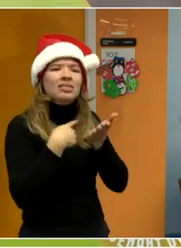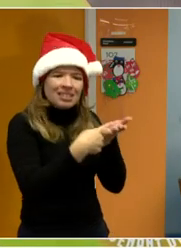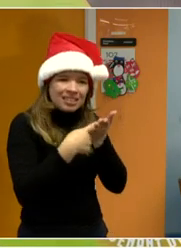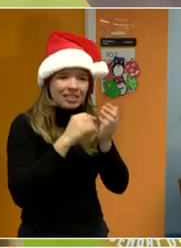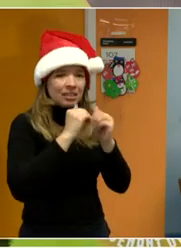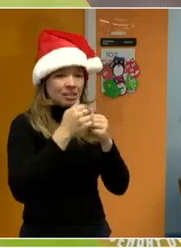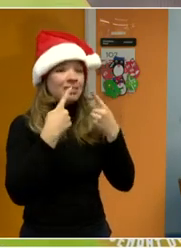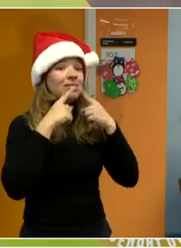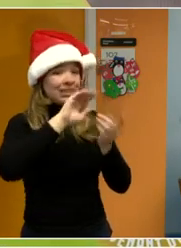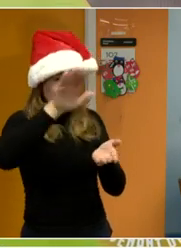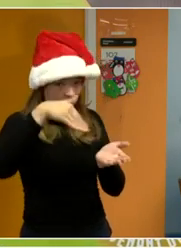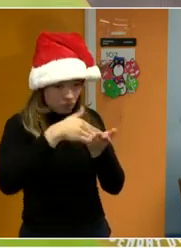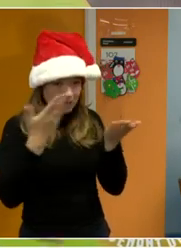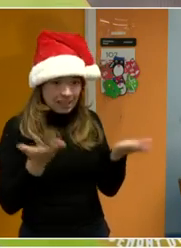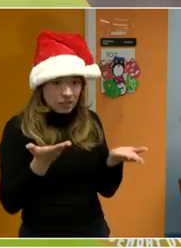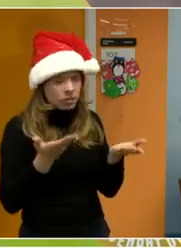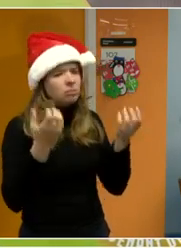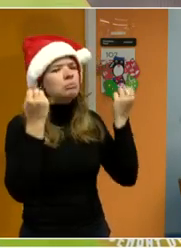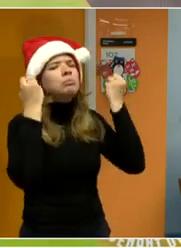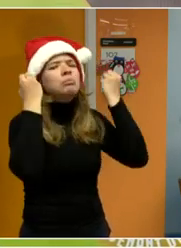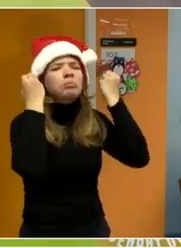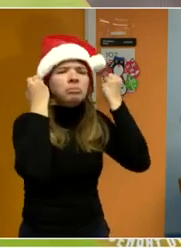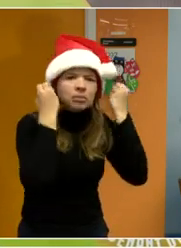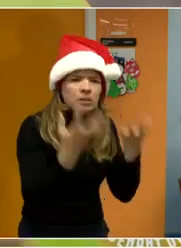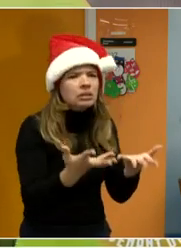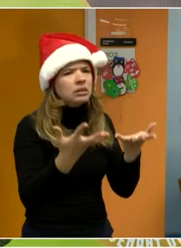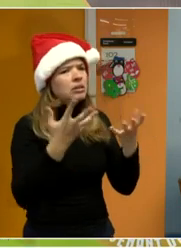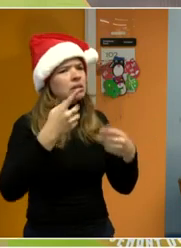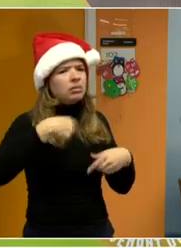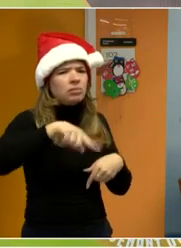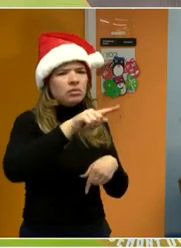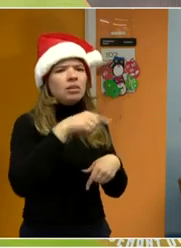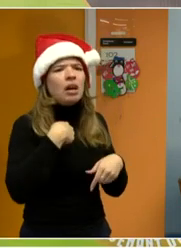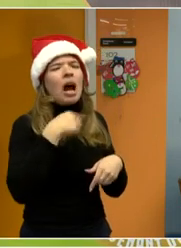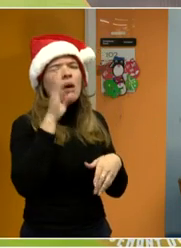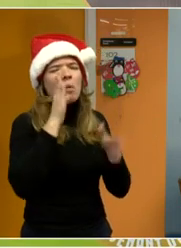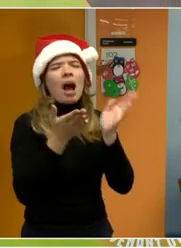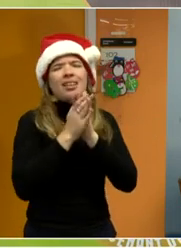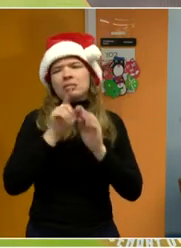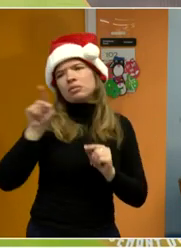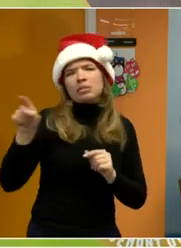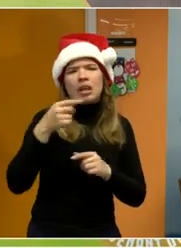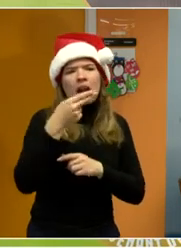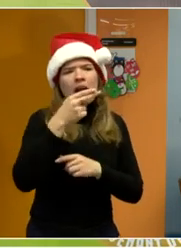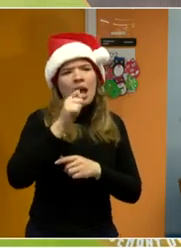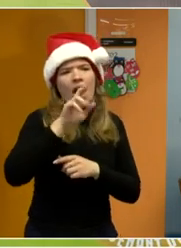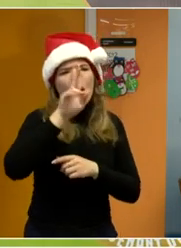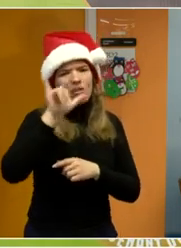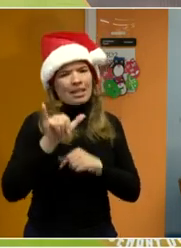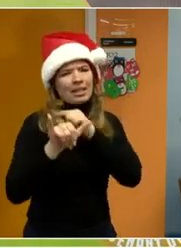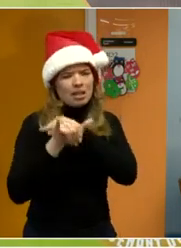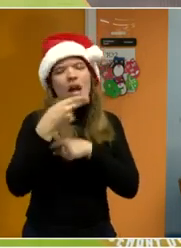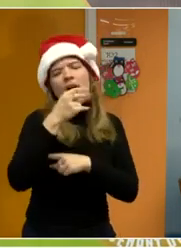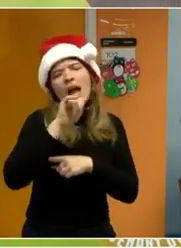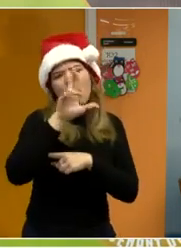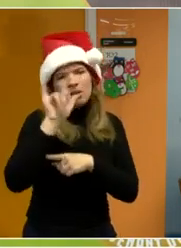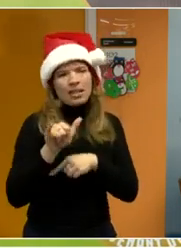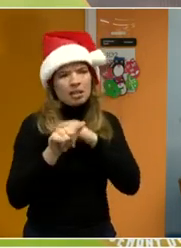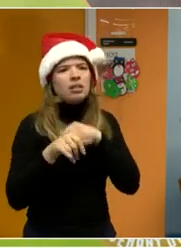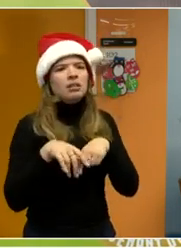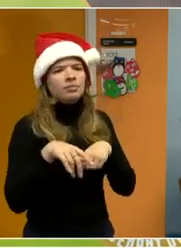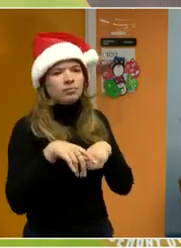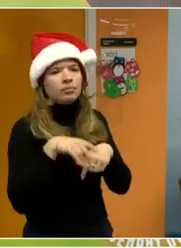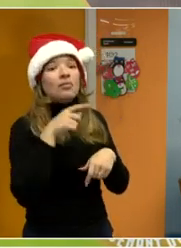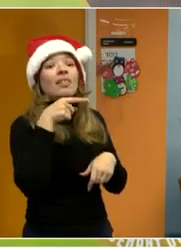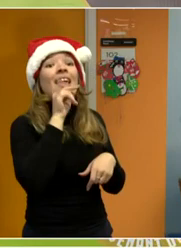because there's a lot of kids, and I'm going to ask Hillary to talk about what actually happens at those facilities, but it's even more kids